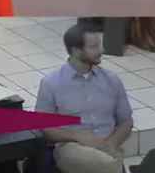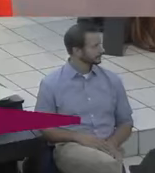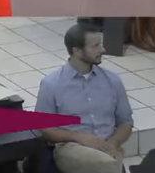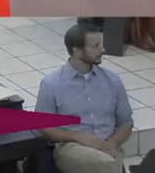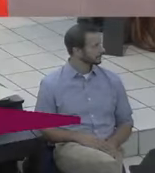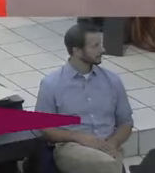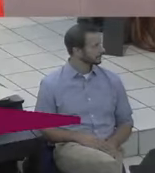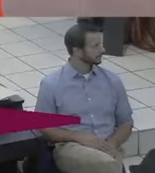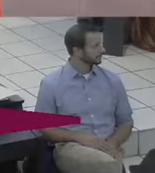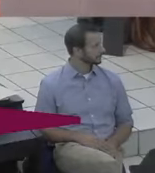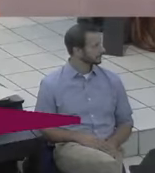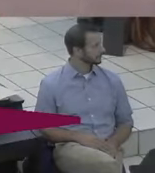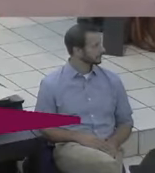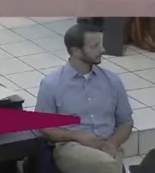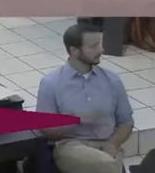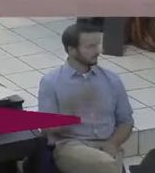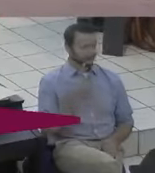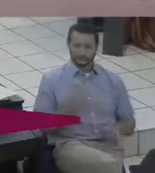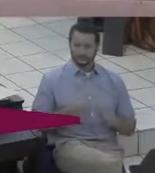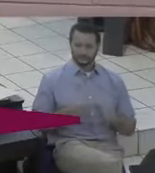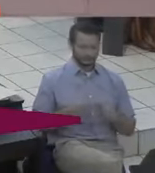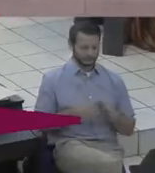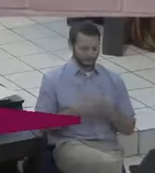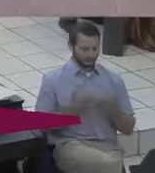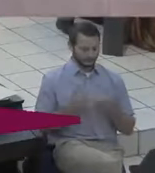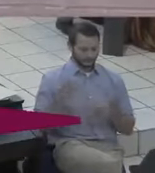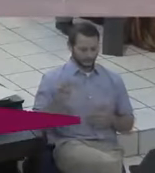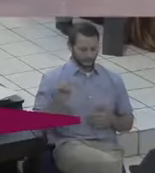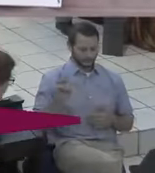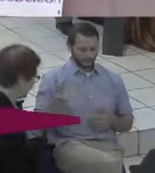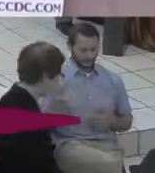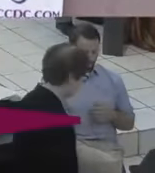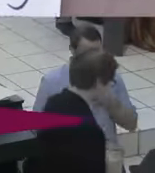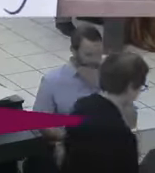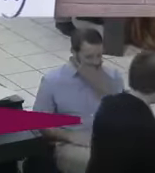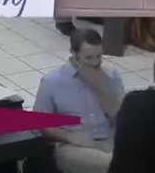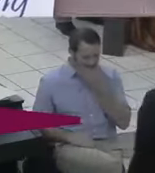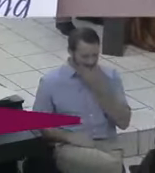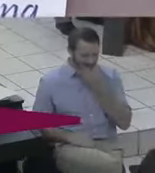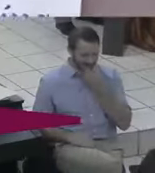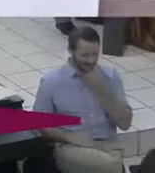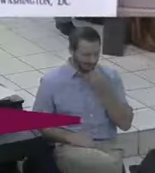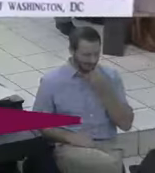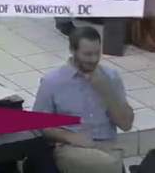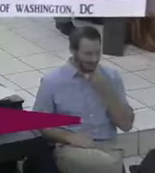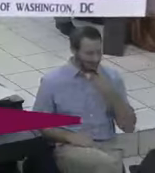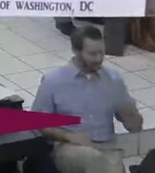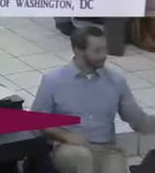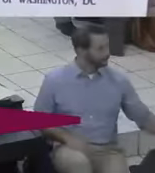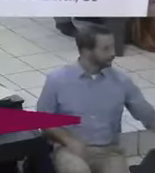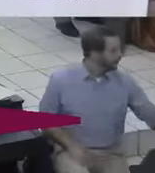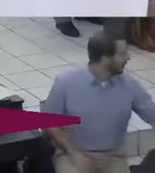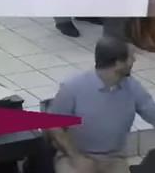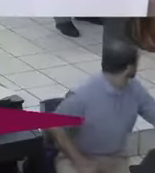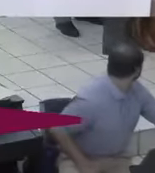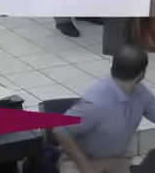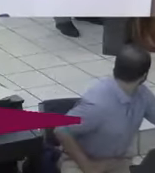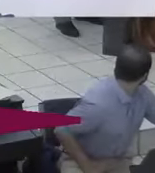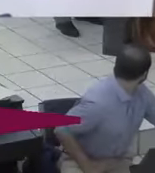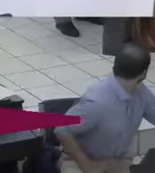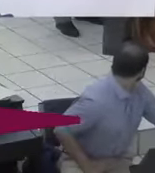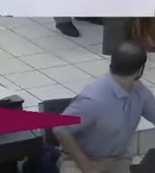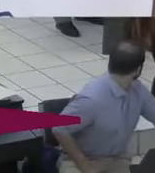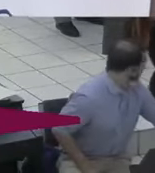Our first reading begins with number 506, What a Friend We Have in Jesus. Number 506, What a Friend We Have in